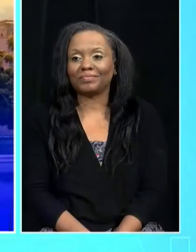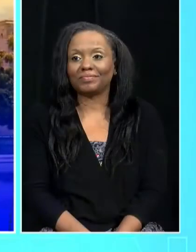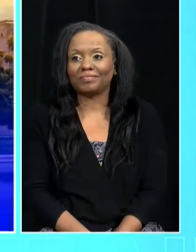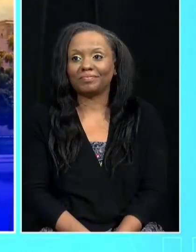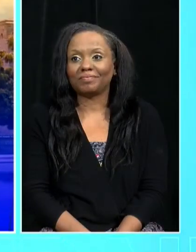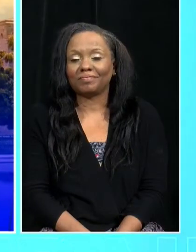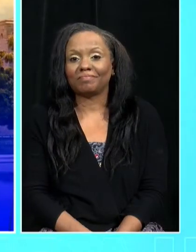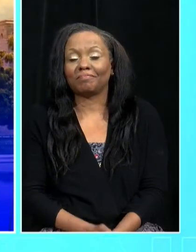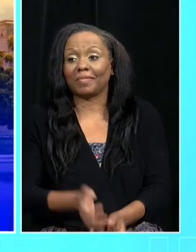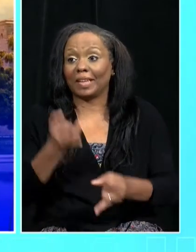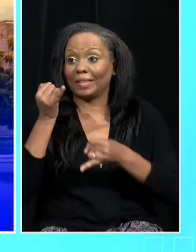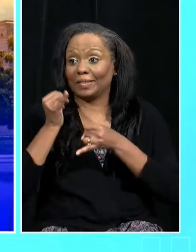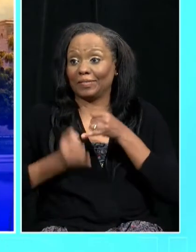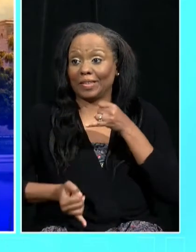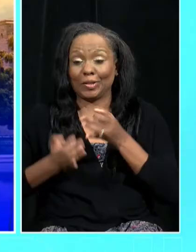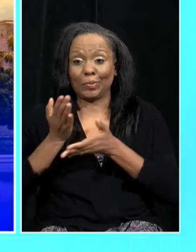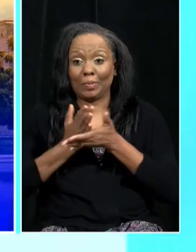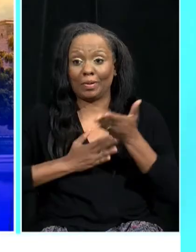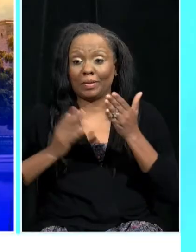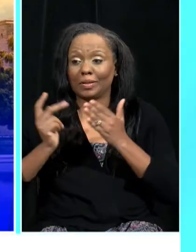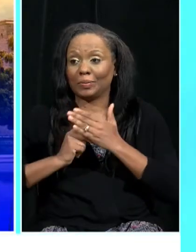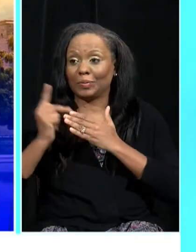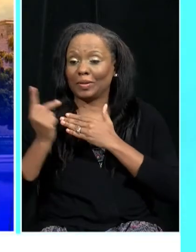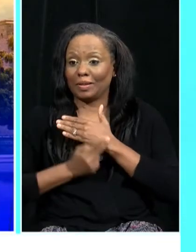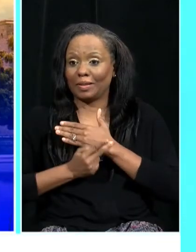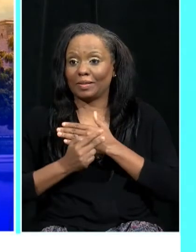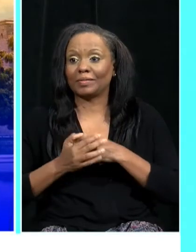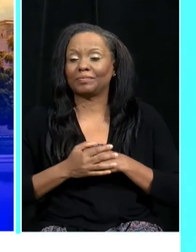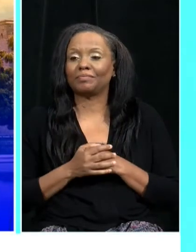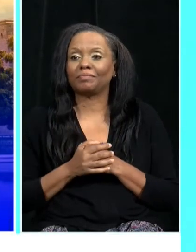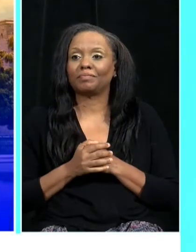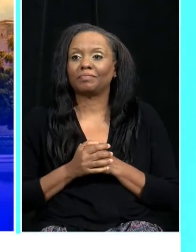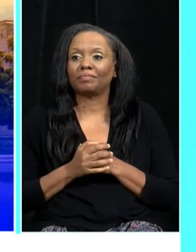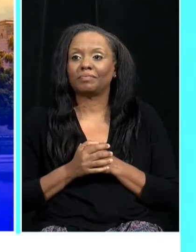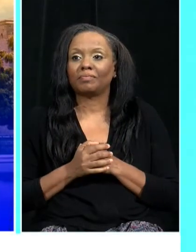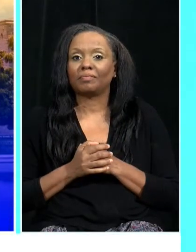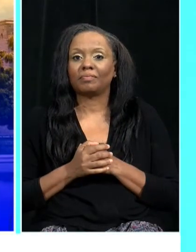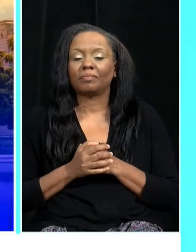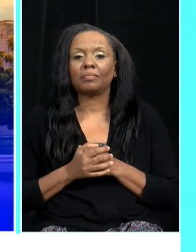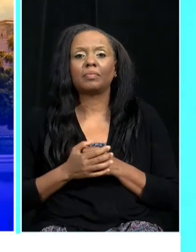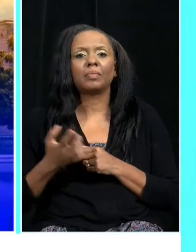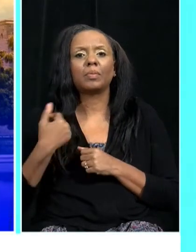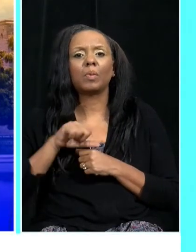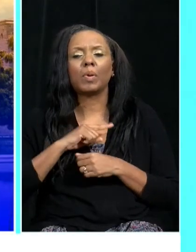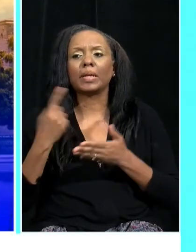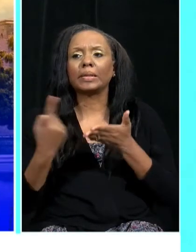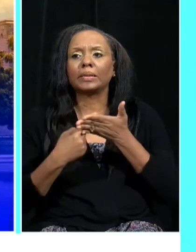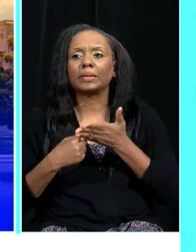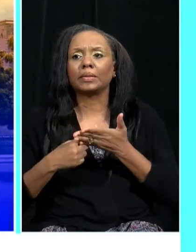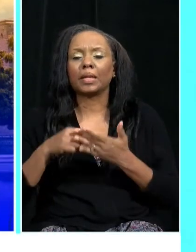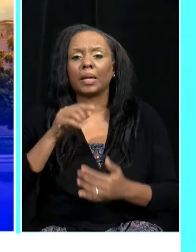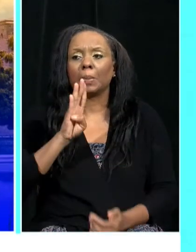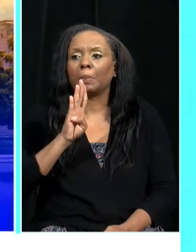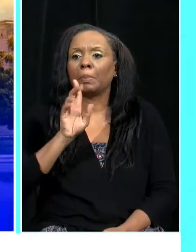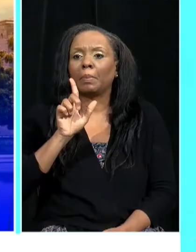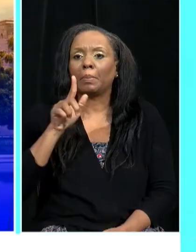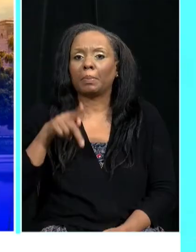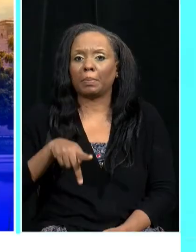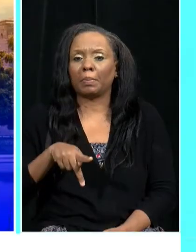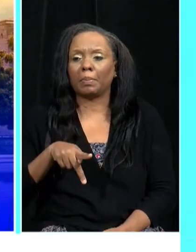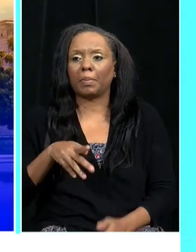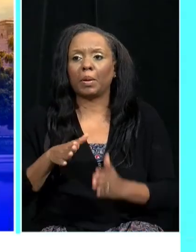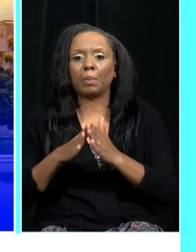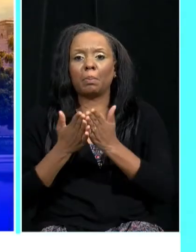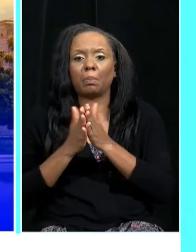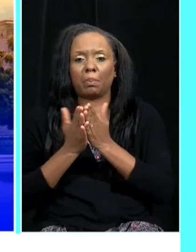In our final segment of X Trail, in looking back at the Barbados Labour Party's manifesto, it is very future thinking. But